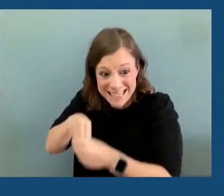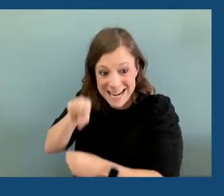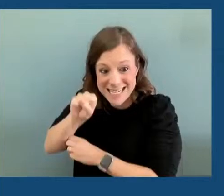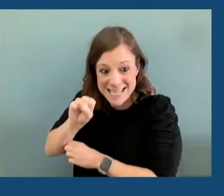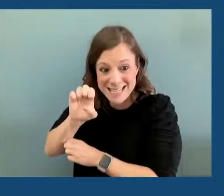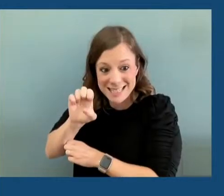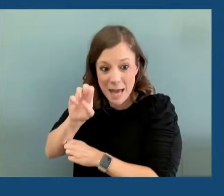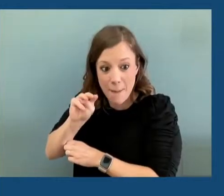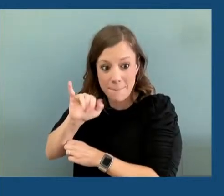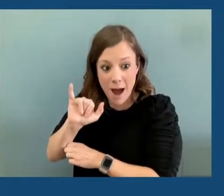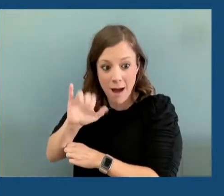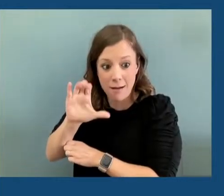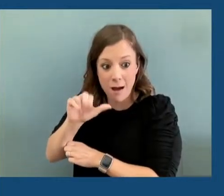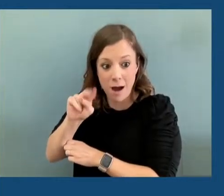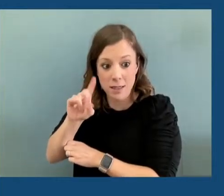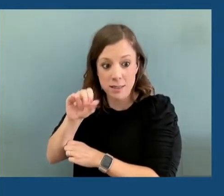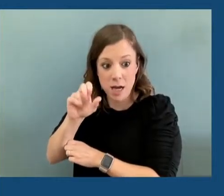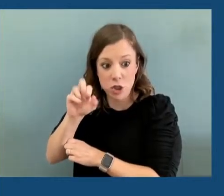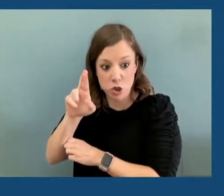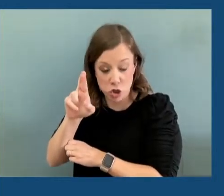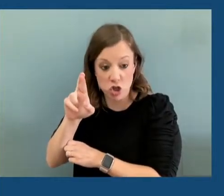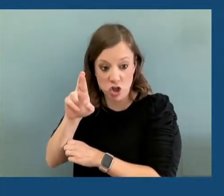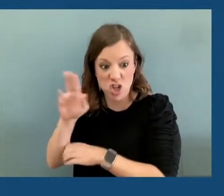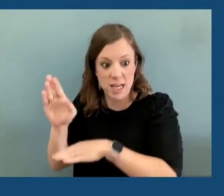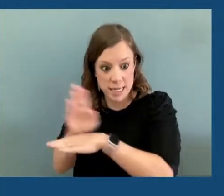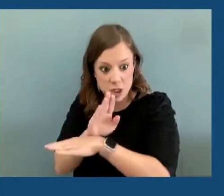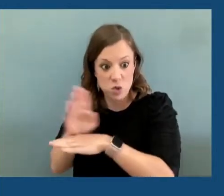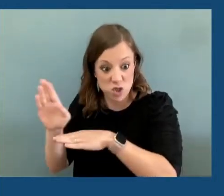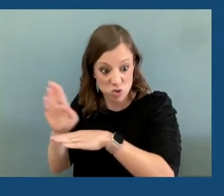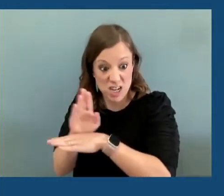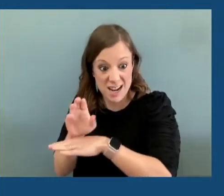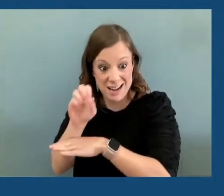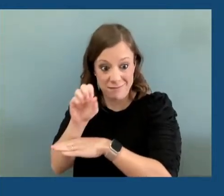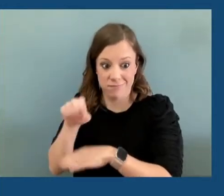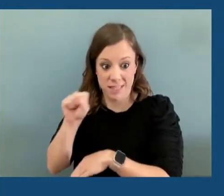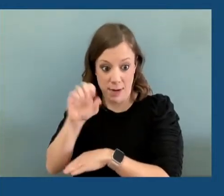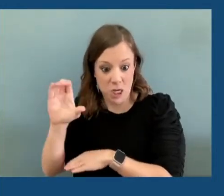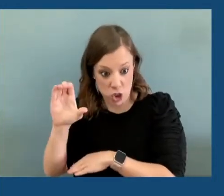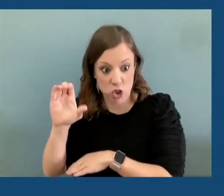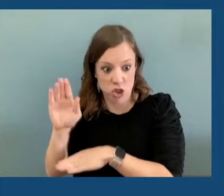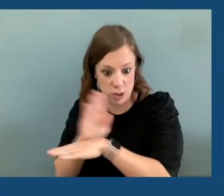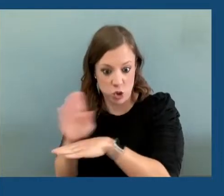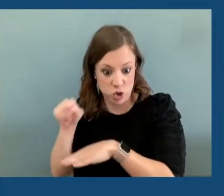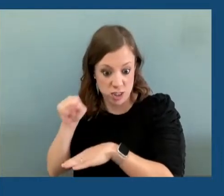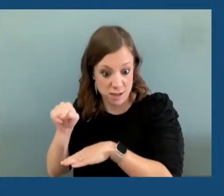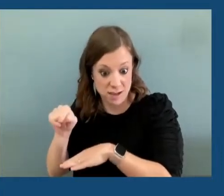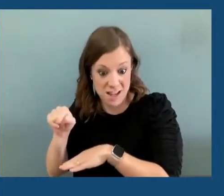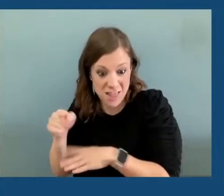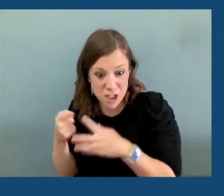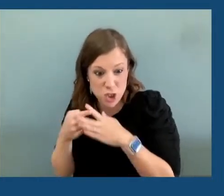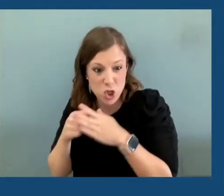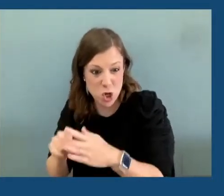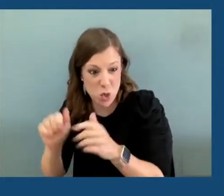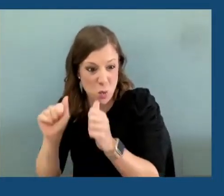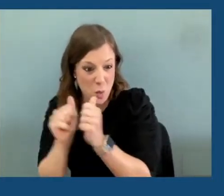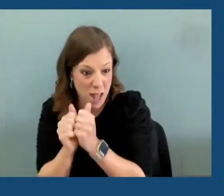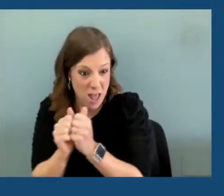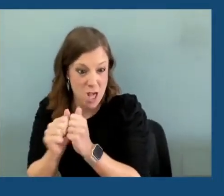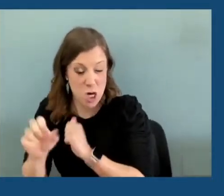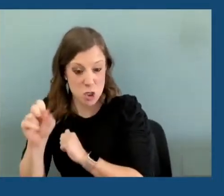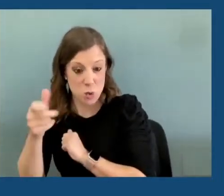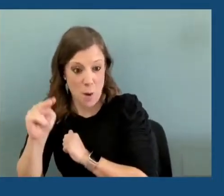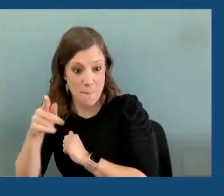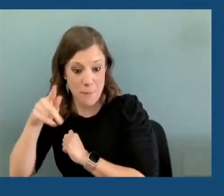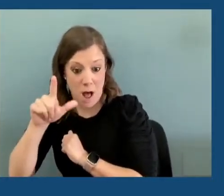Poly really led to us becoming the epicenter here. At least we like to say that, nothing against Silicon Valley, but